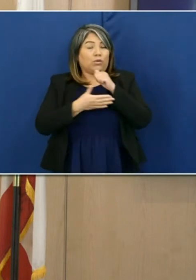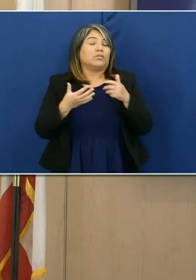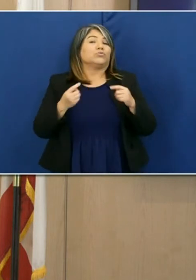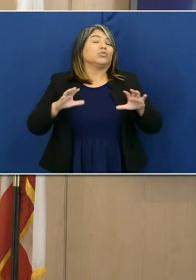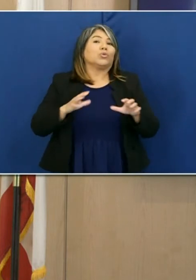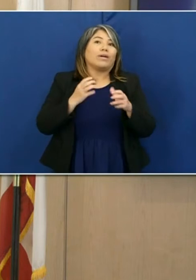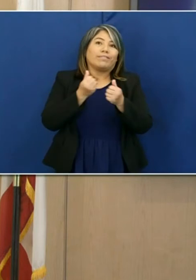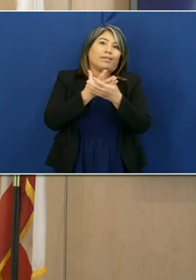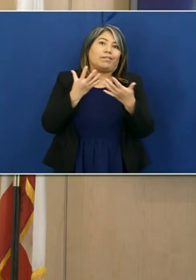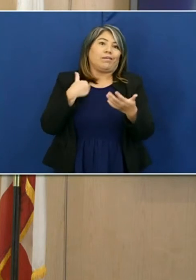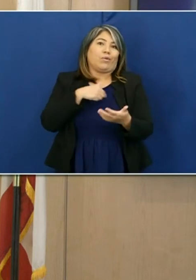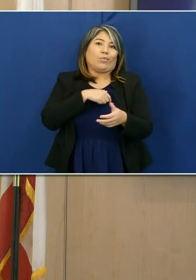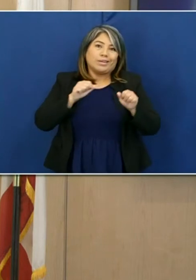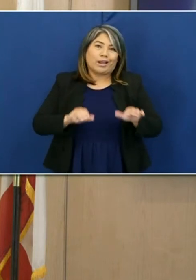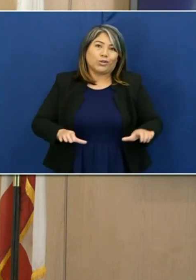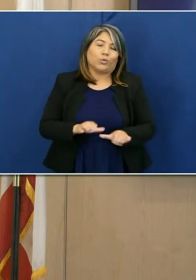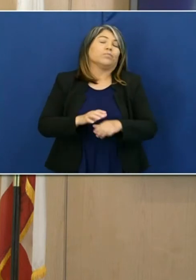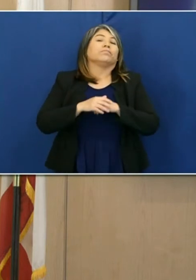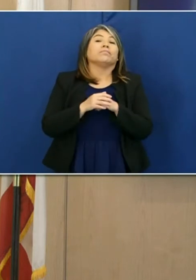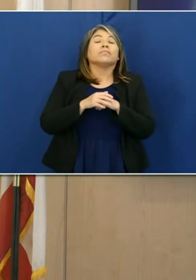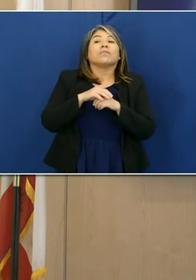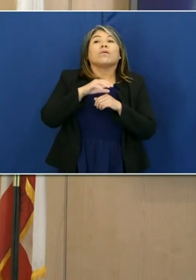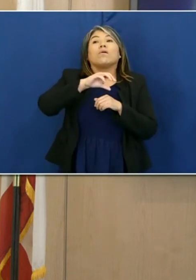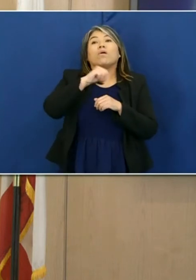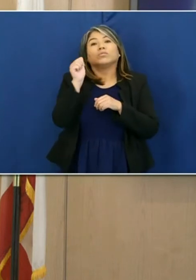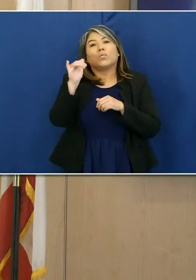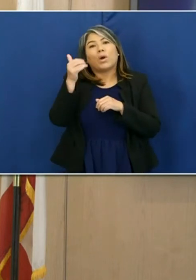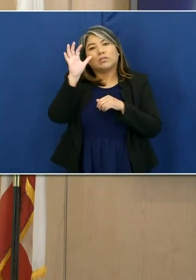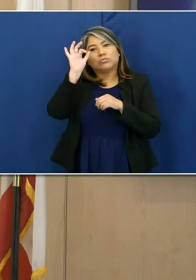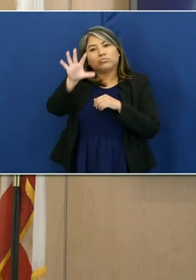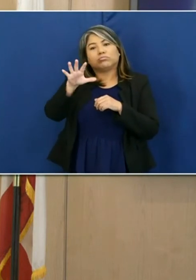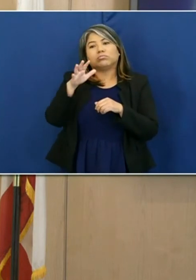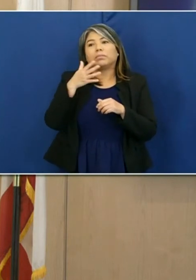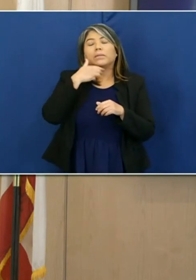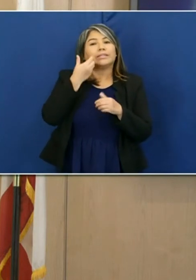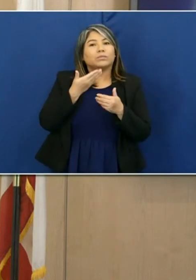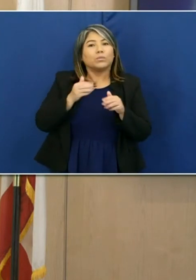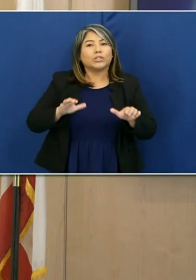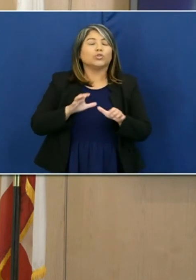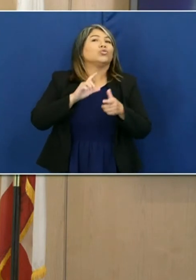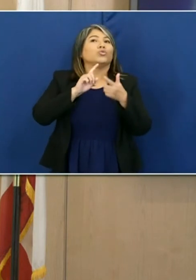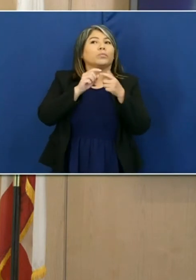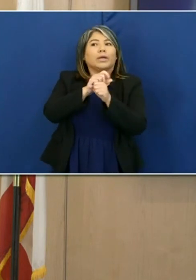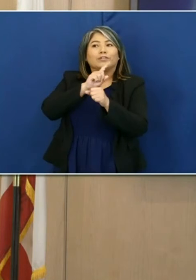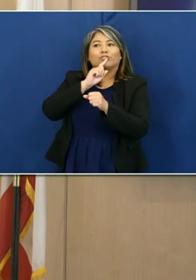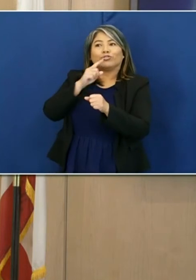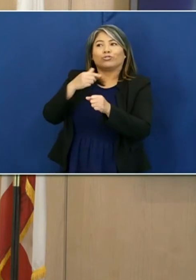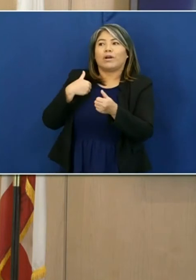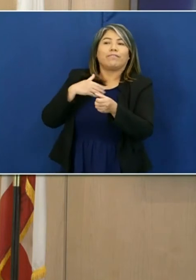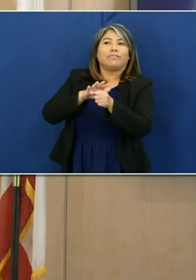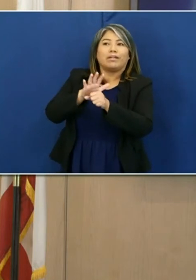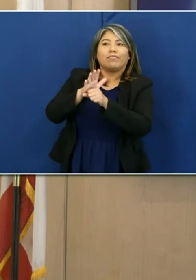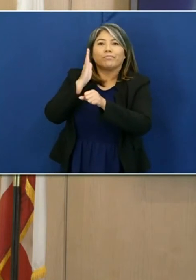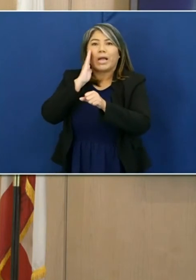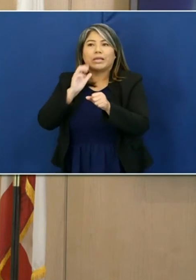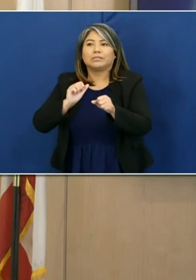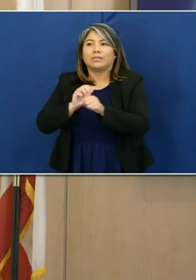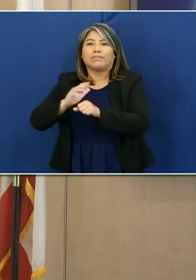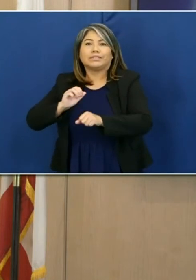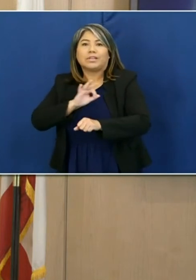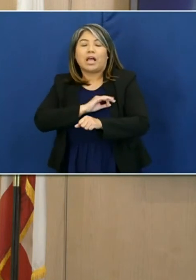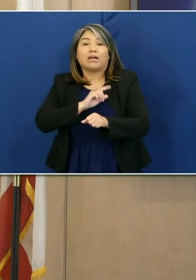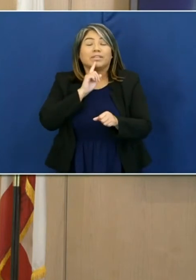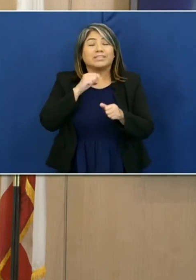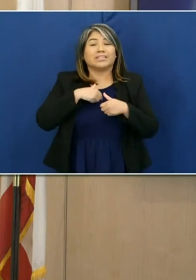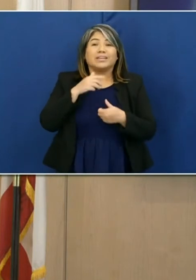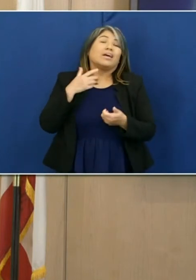final point I would say is the best thing we can do to ensure hospital system capacity is slow the spread. As you